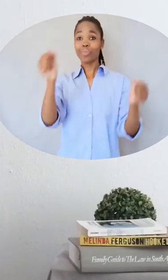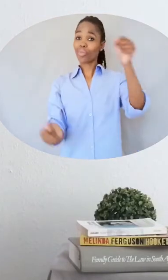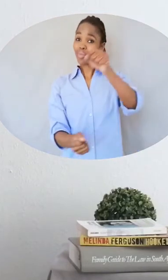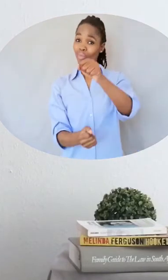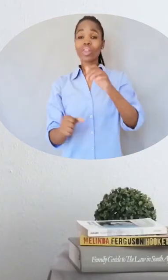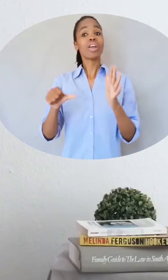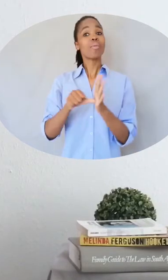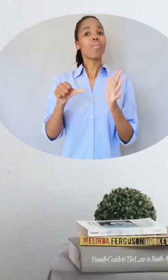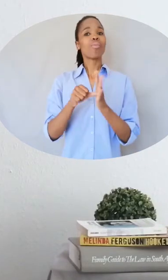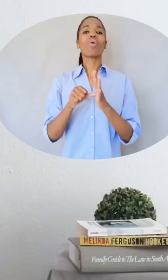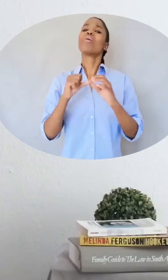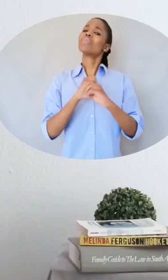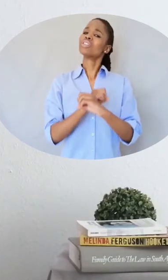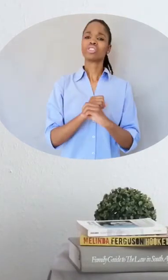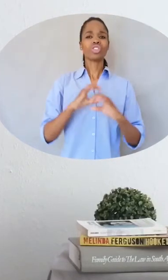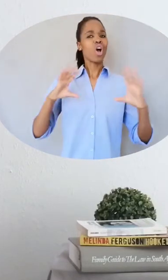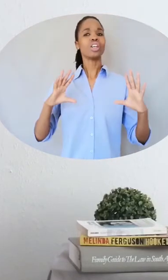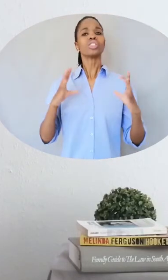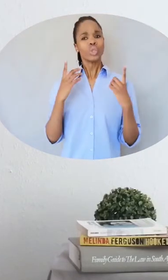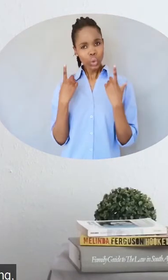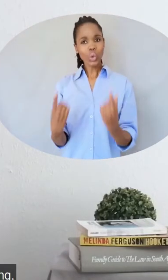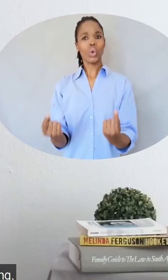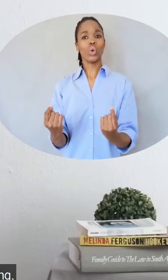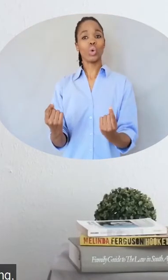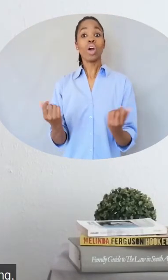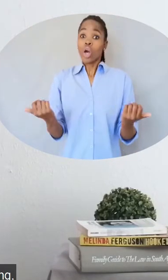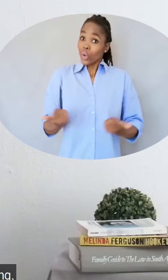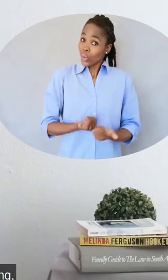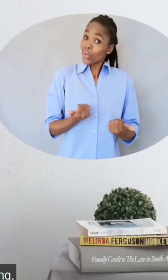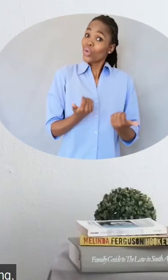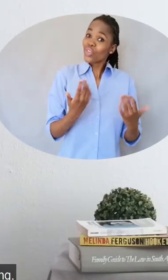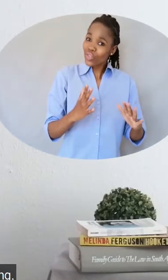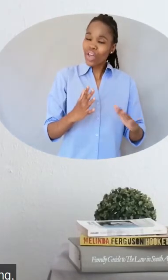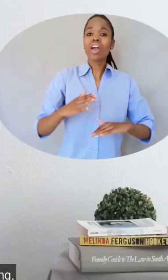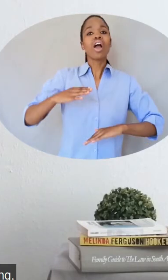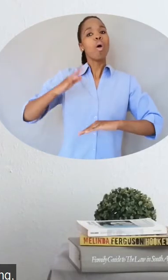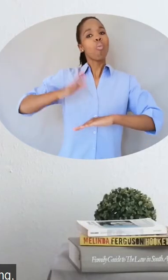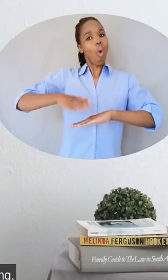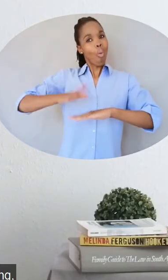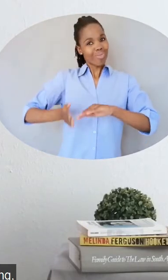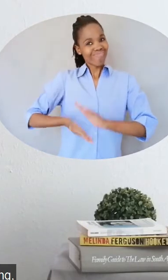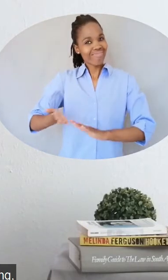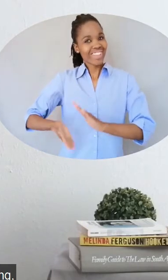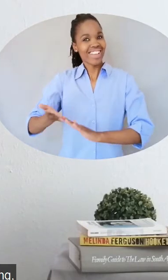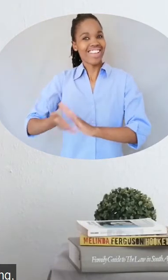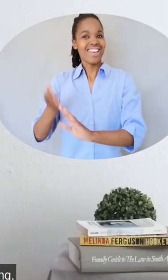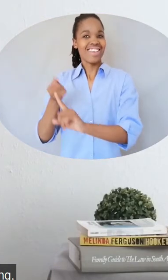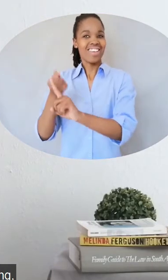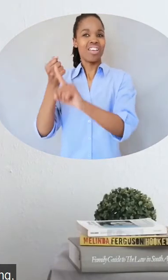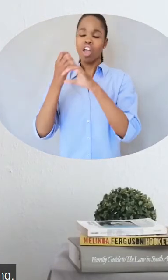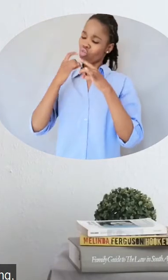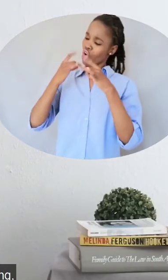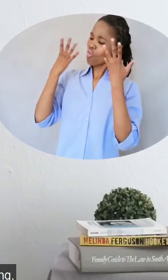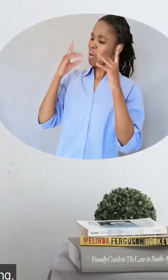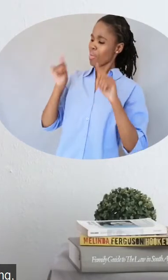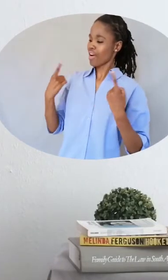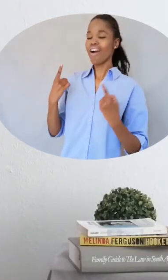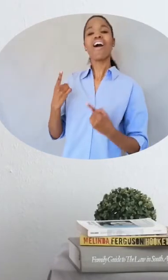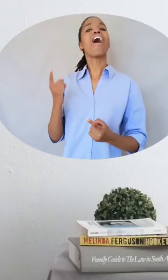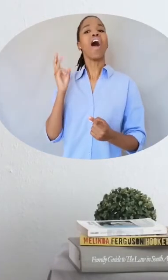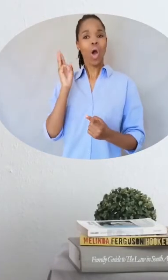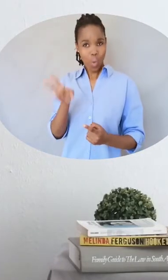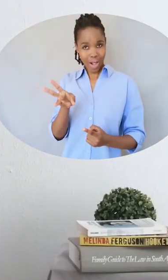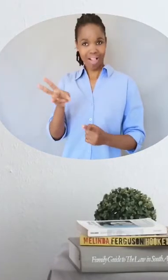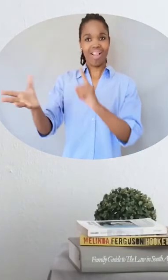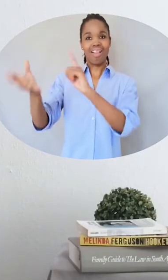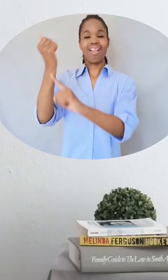point for you today is just start. If you've started, keep going, keep going and don't give up. You will